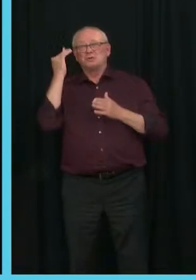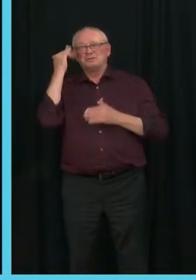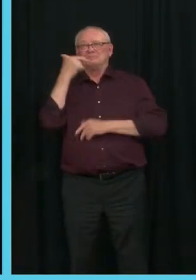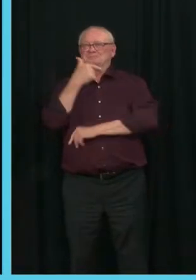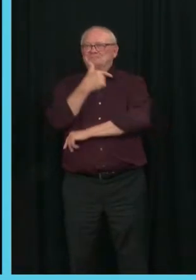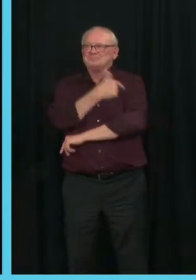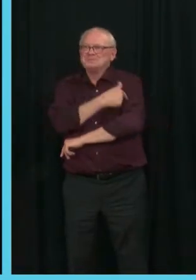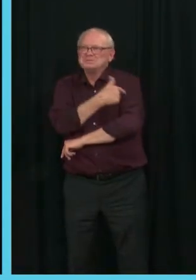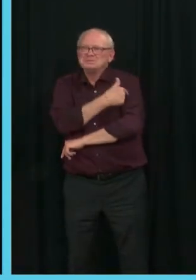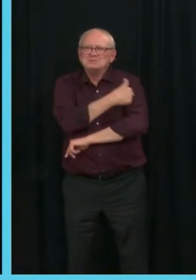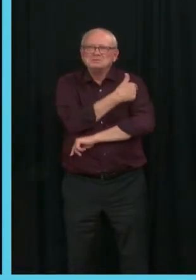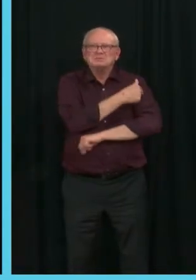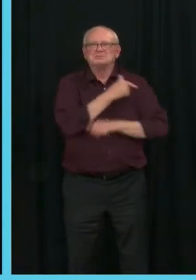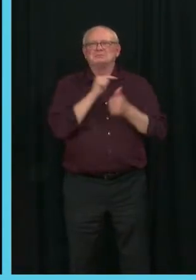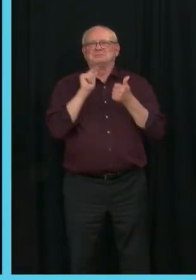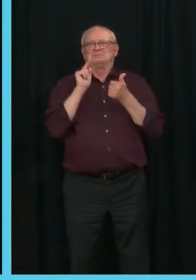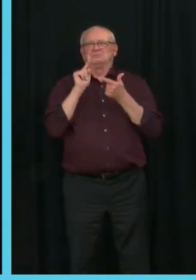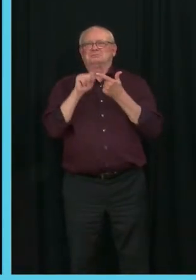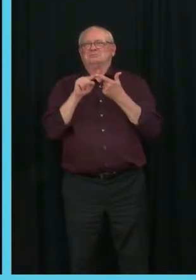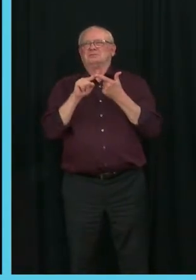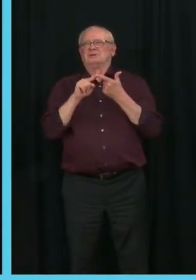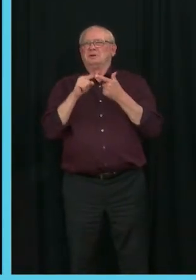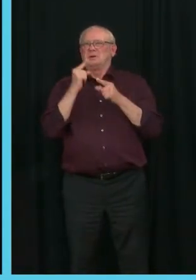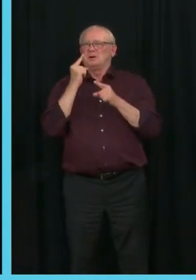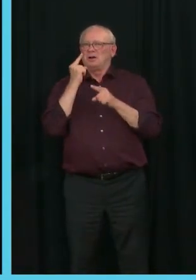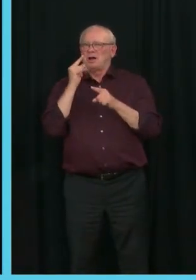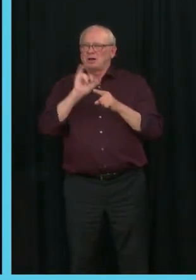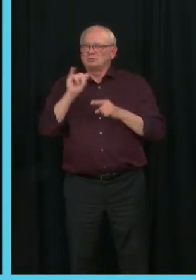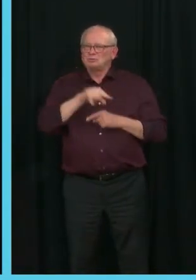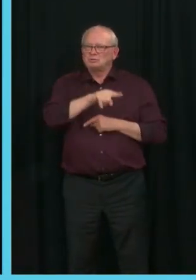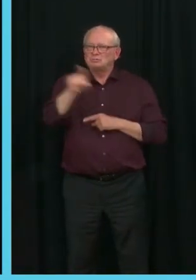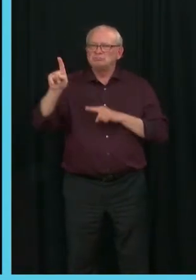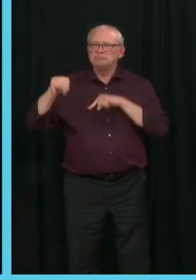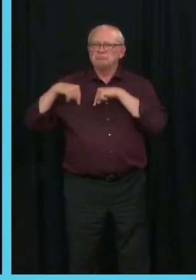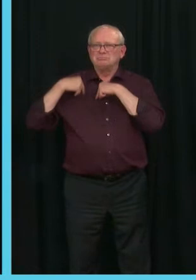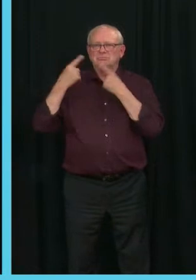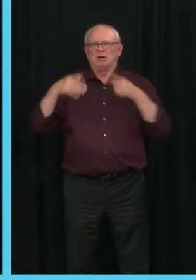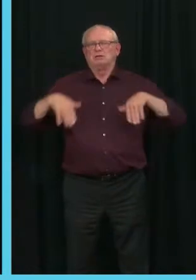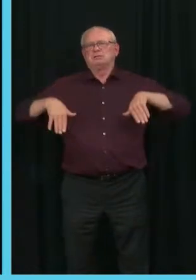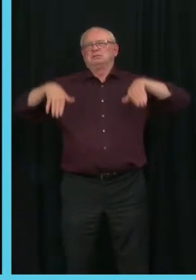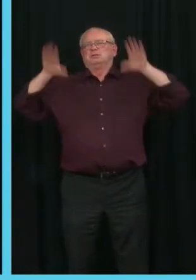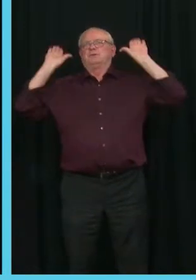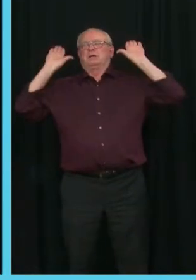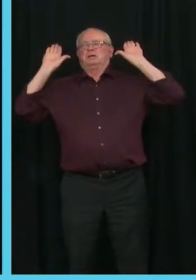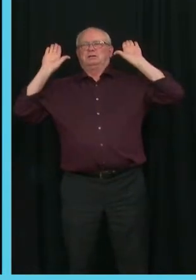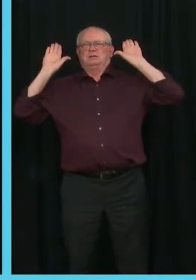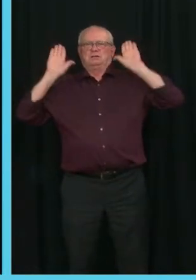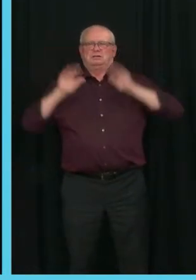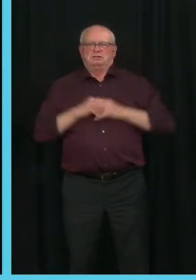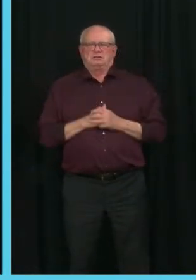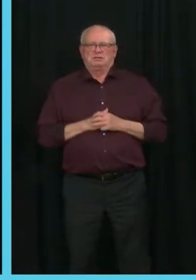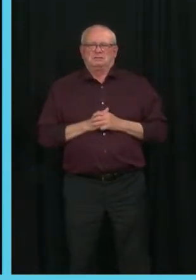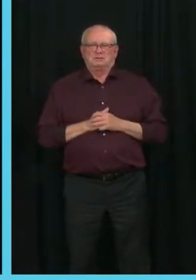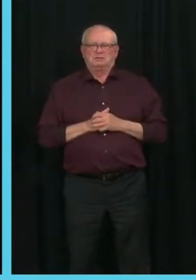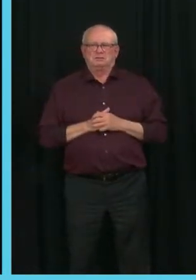protection and the hard work and sacrifices of Albertans over the past many months. Let's not waste these